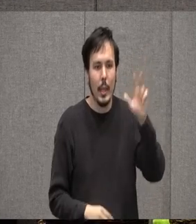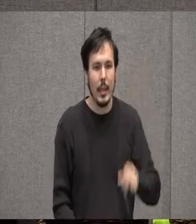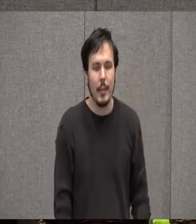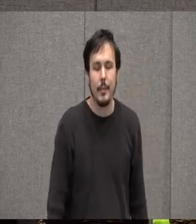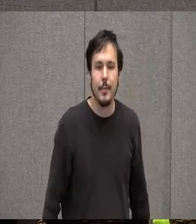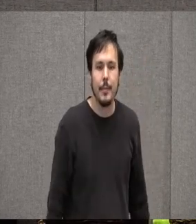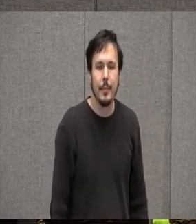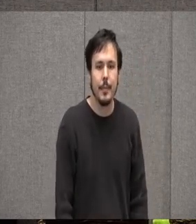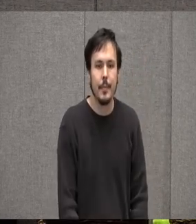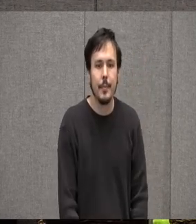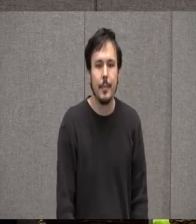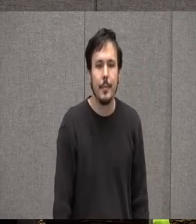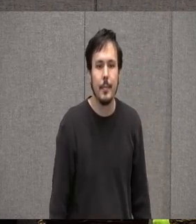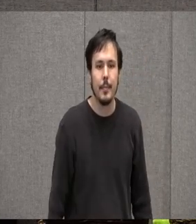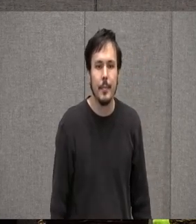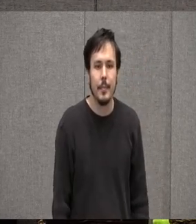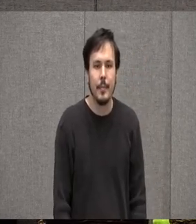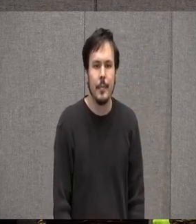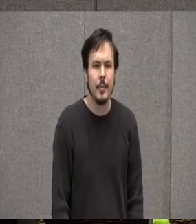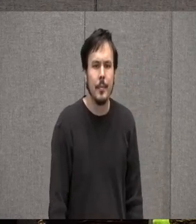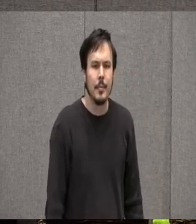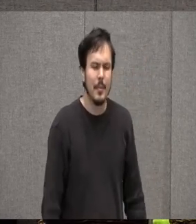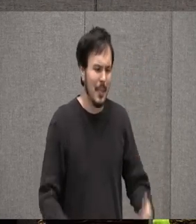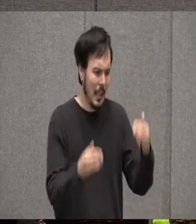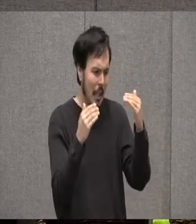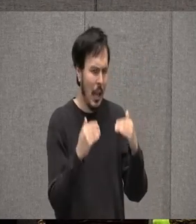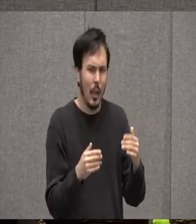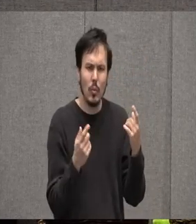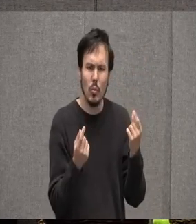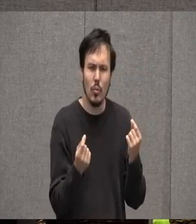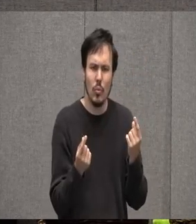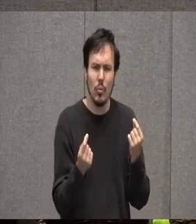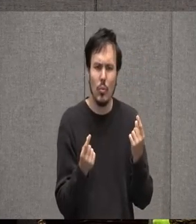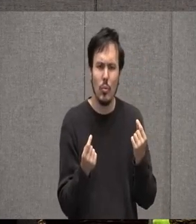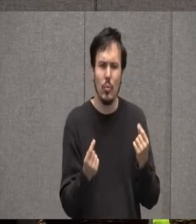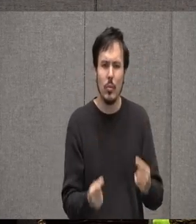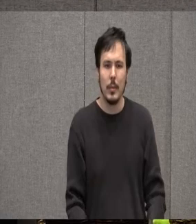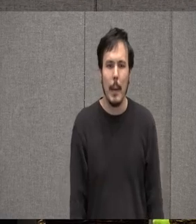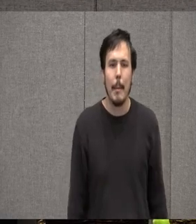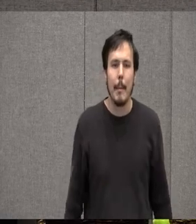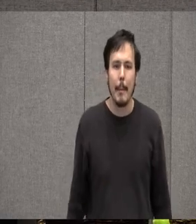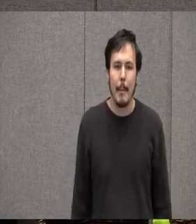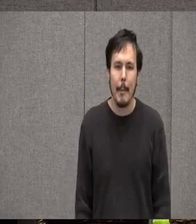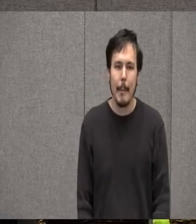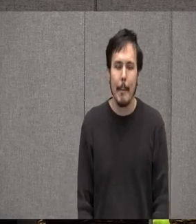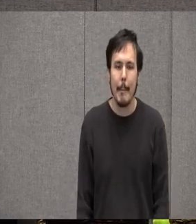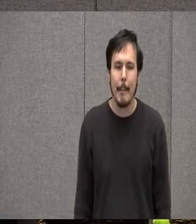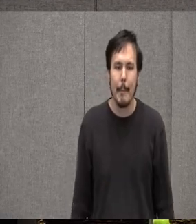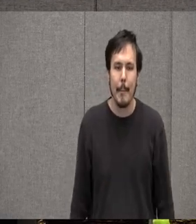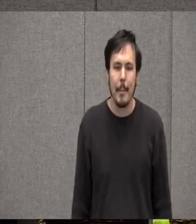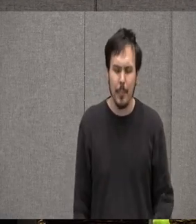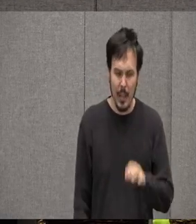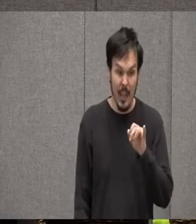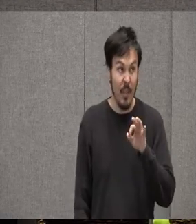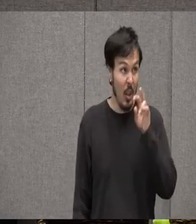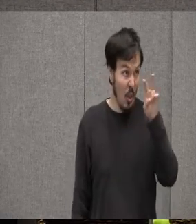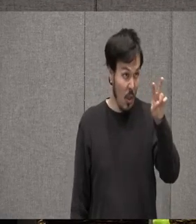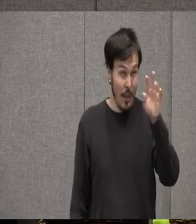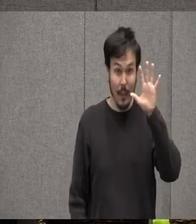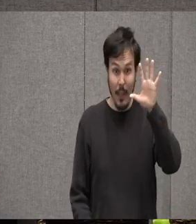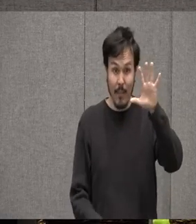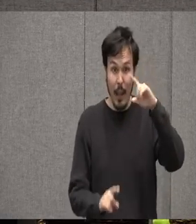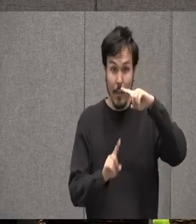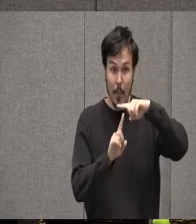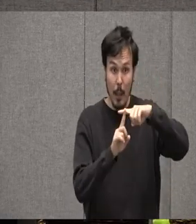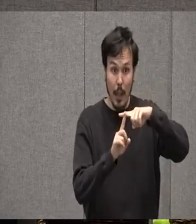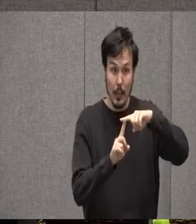Okay, what should I do next? Well, I know if I'm looking at the five plus,